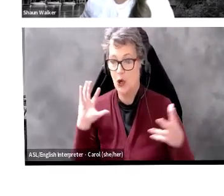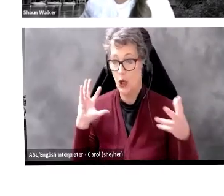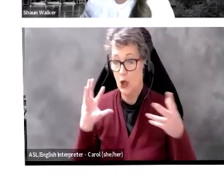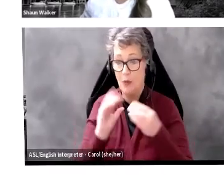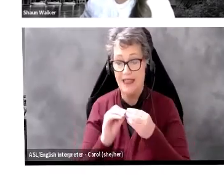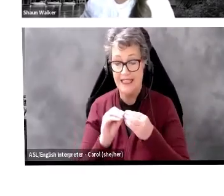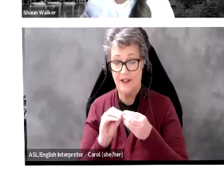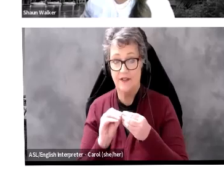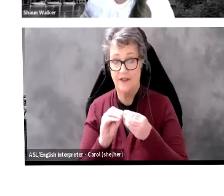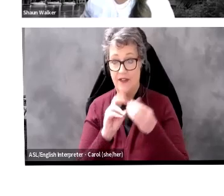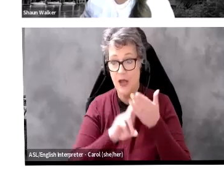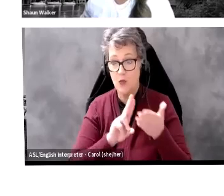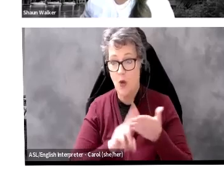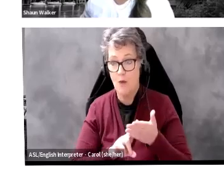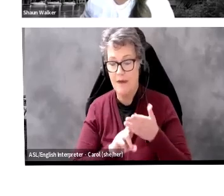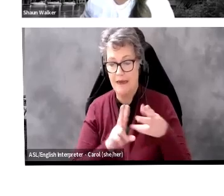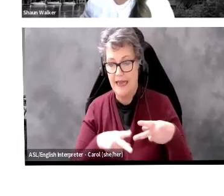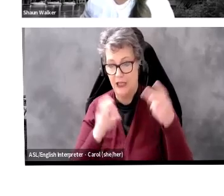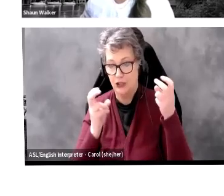extract.